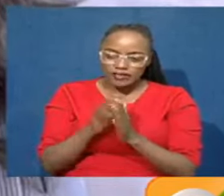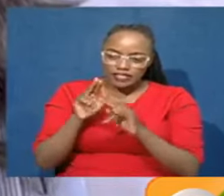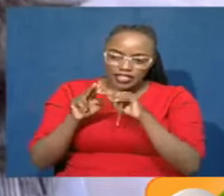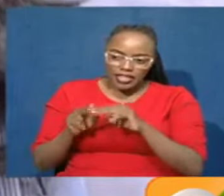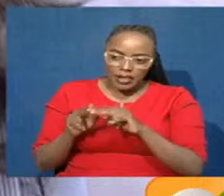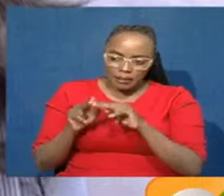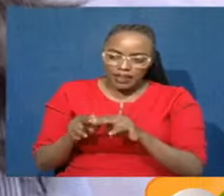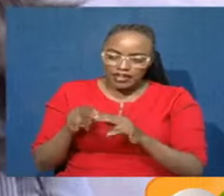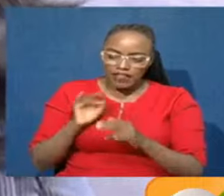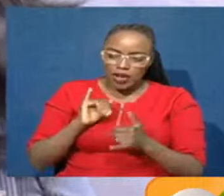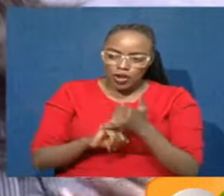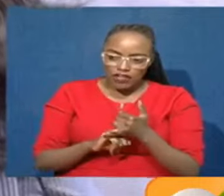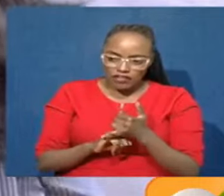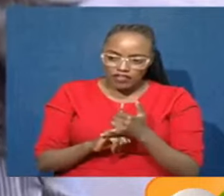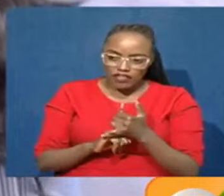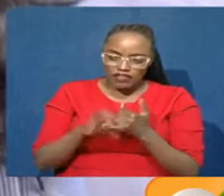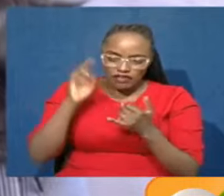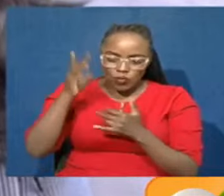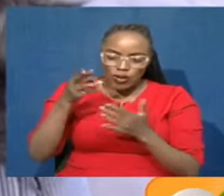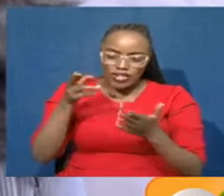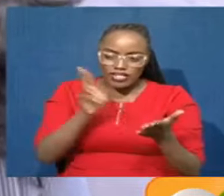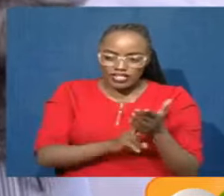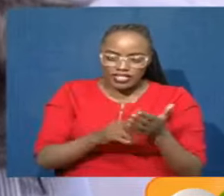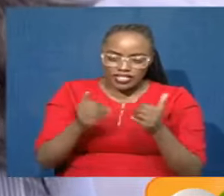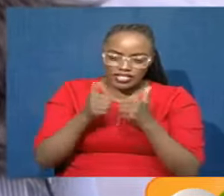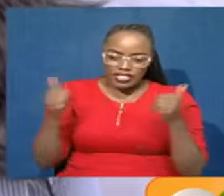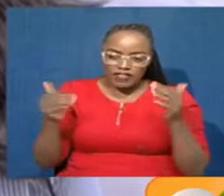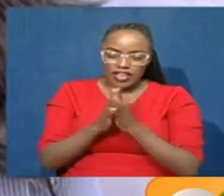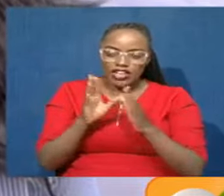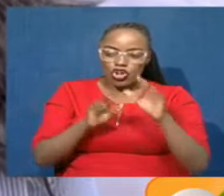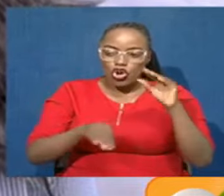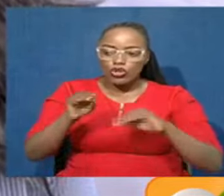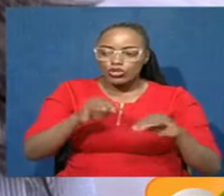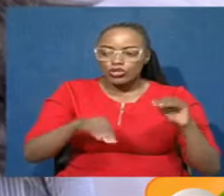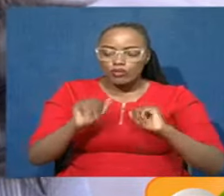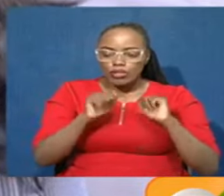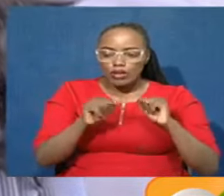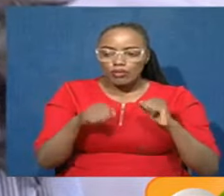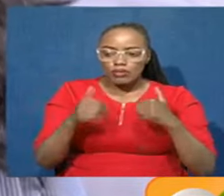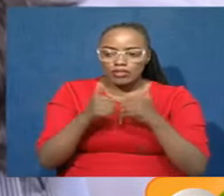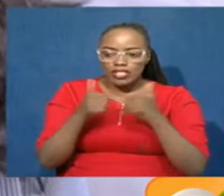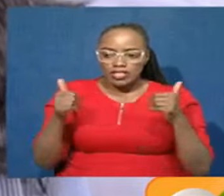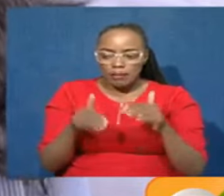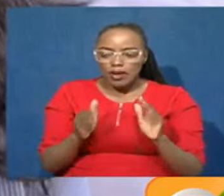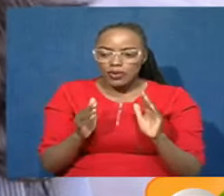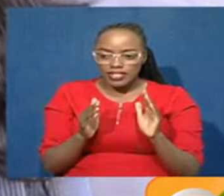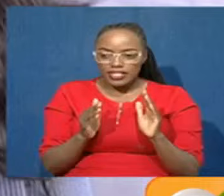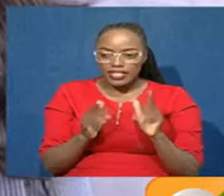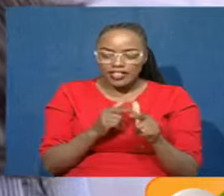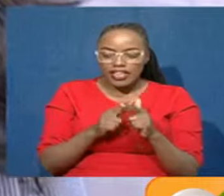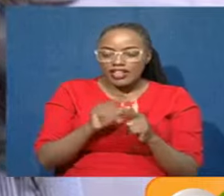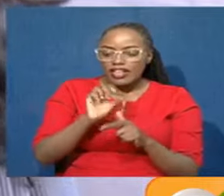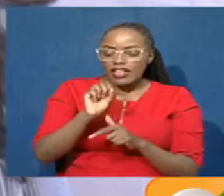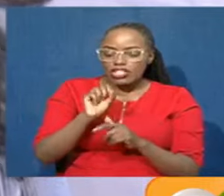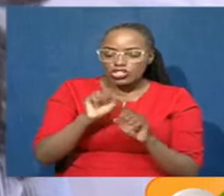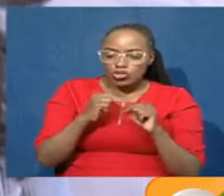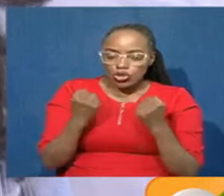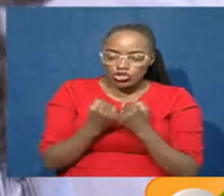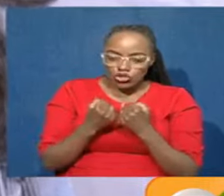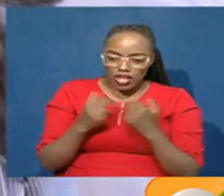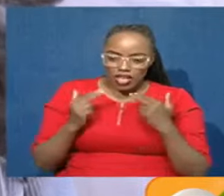dependent, being the wife, were registered separately and contributing separately. Under Social Health Insurance